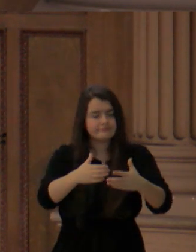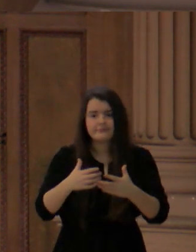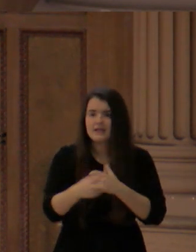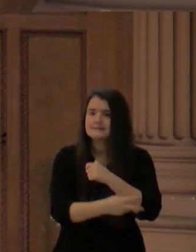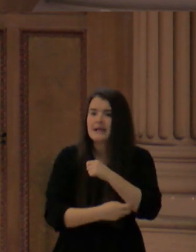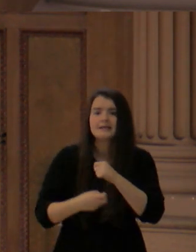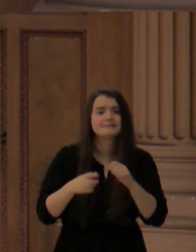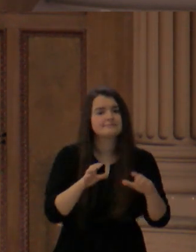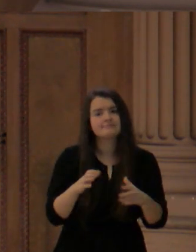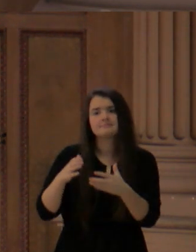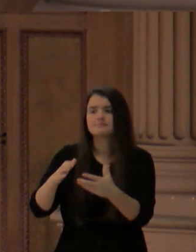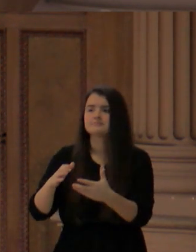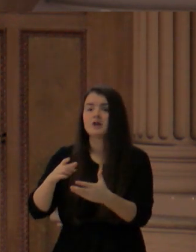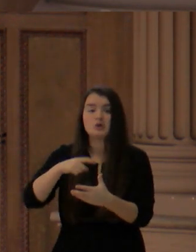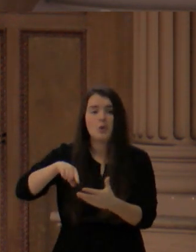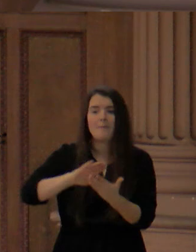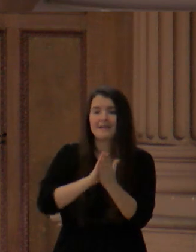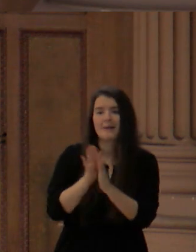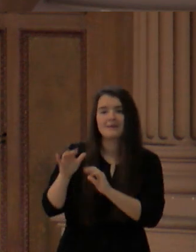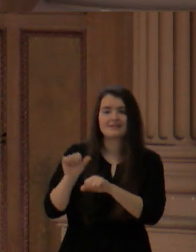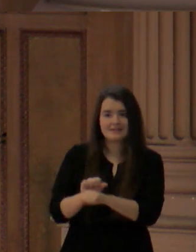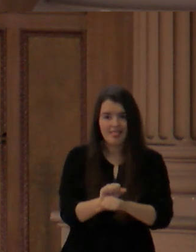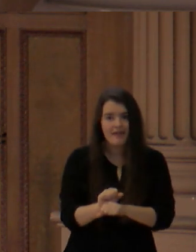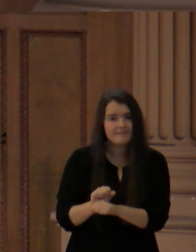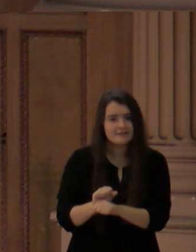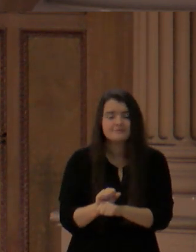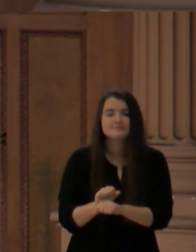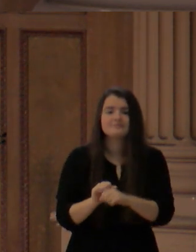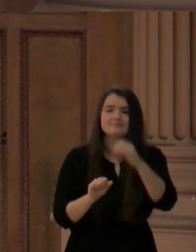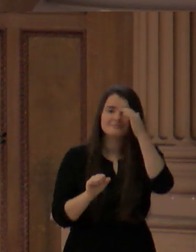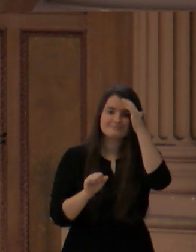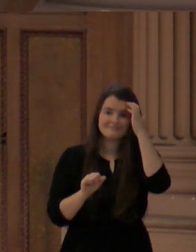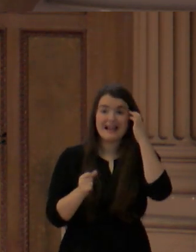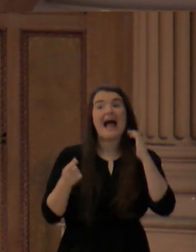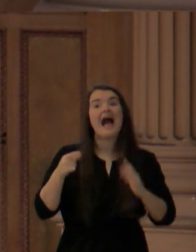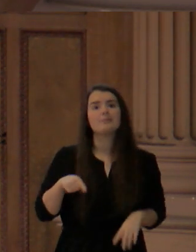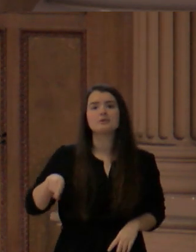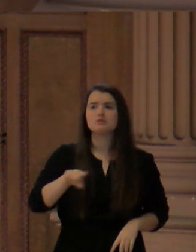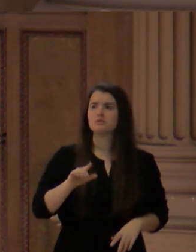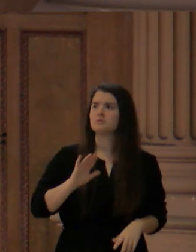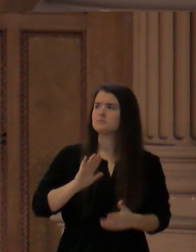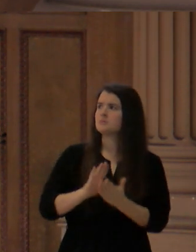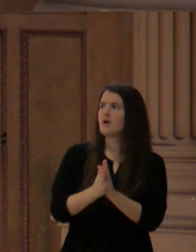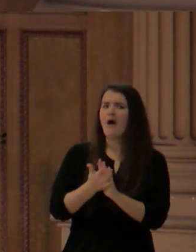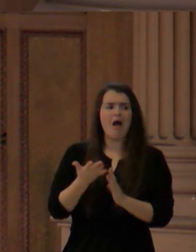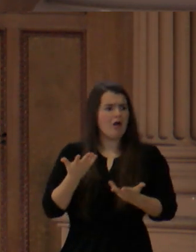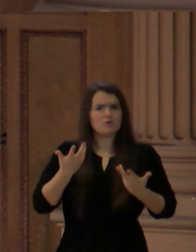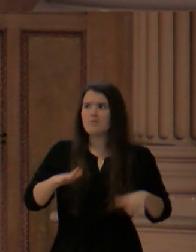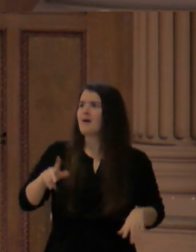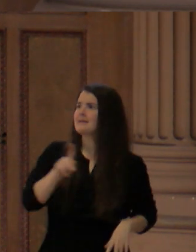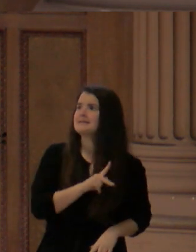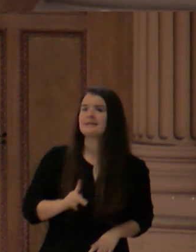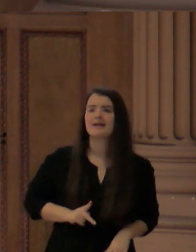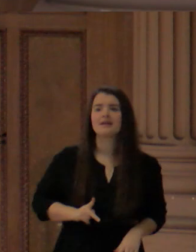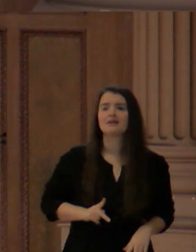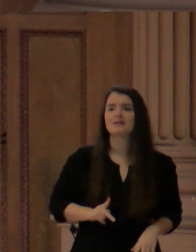And in that day, you will cry out because of your king, whom you have chosen for yourselves, but the Lord will not answer you in that day.